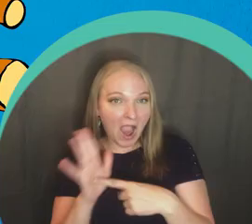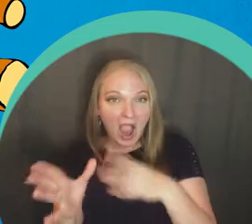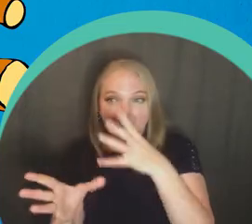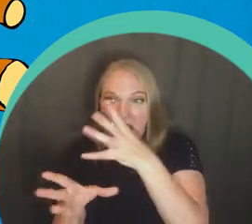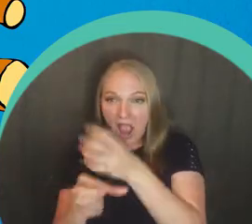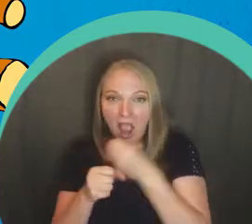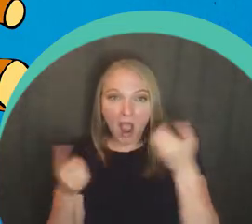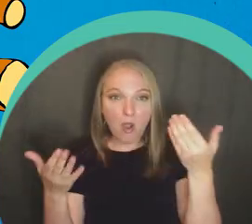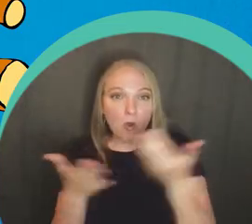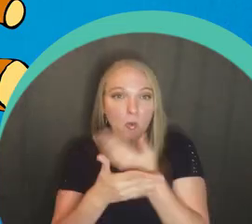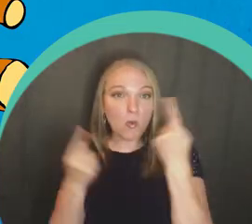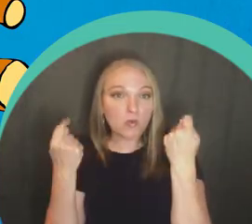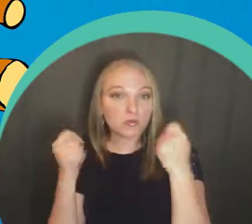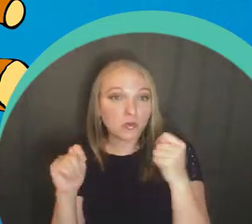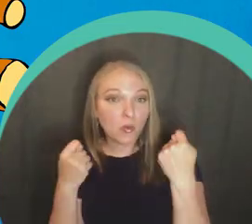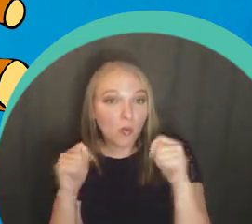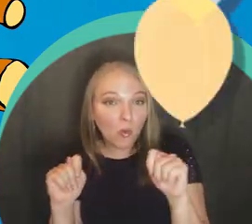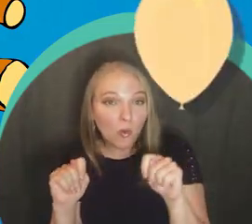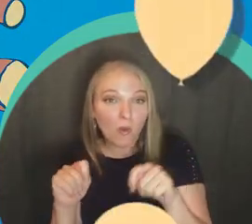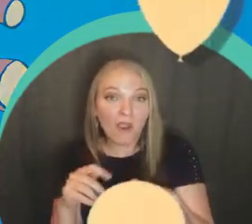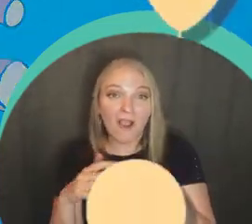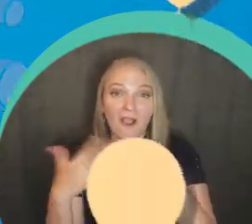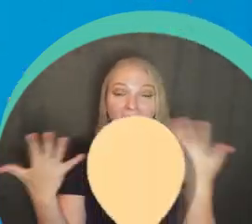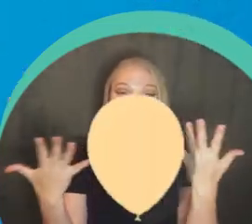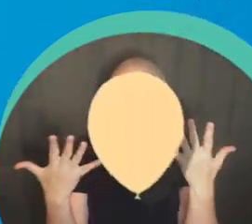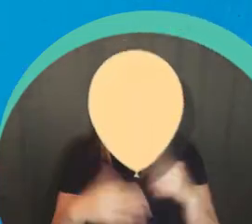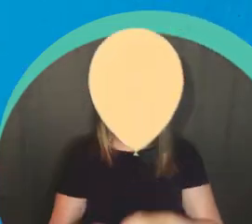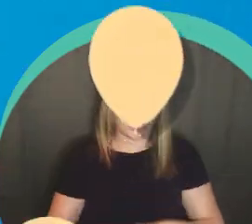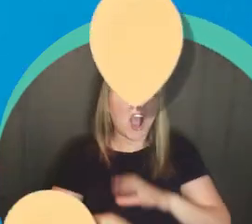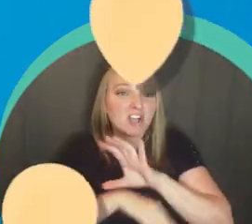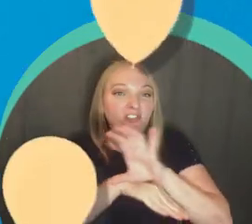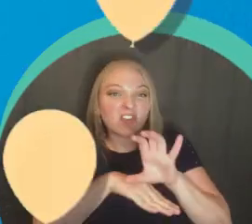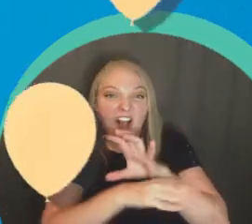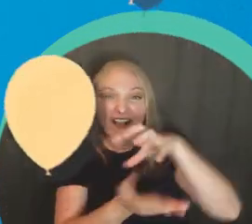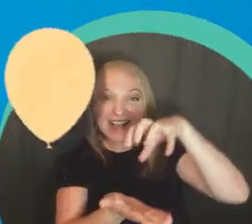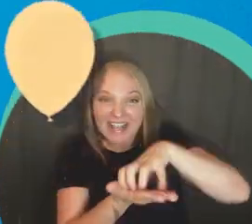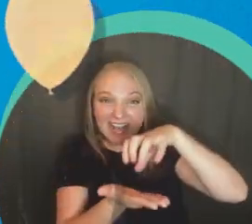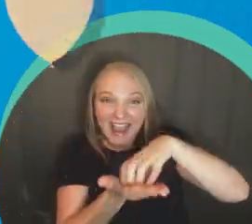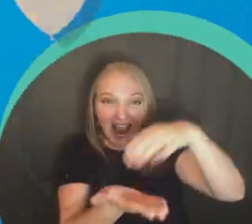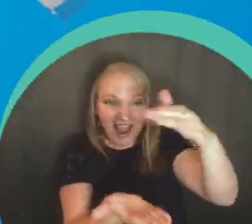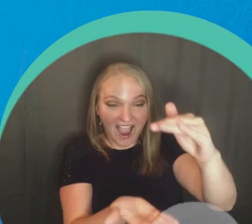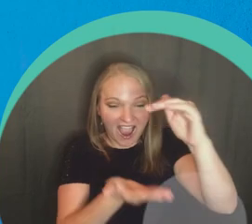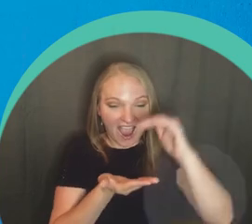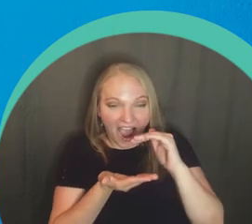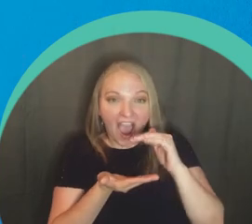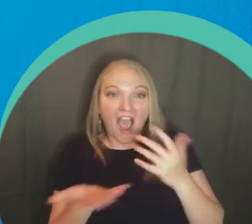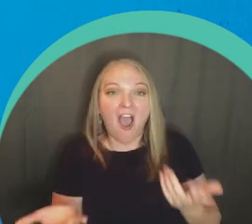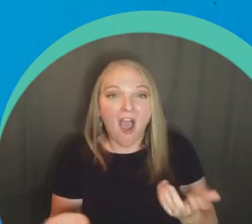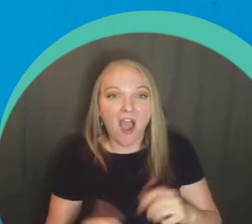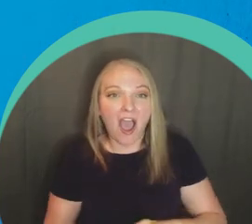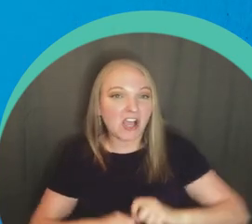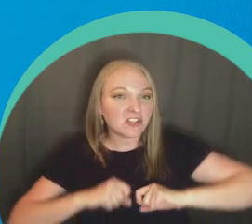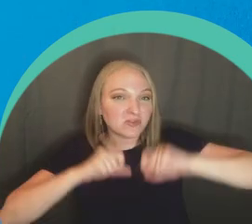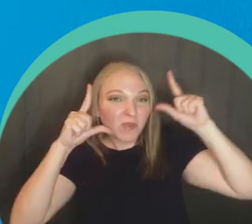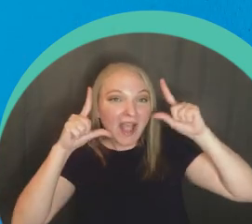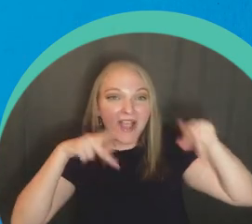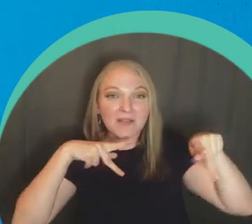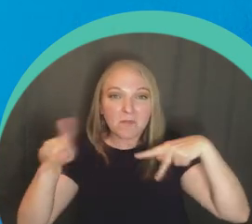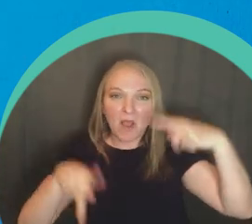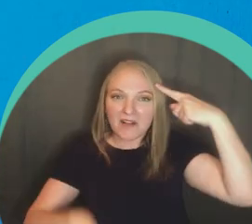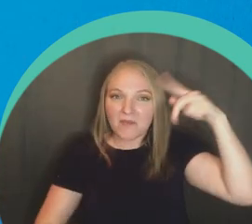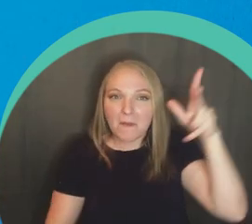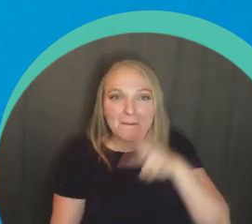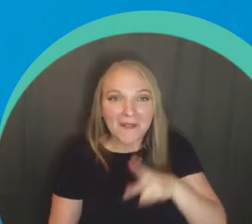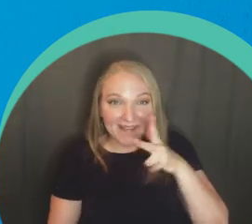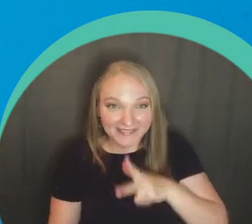a slice of chocolate cake, or a surprise party for your birthday. Some surprises, though,